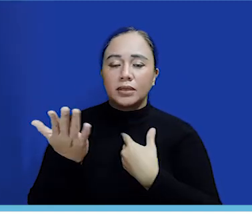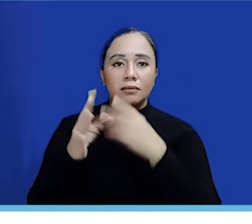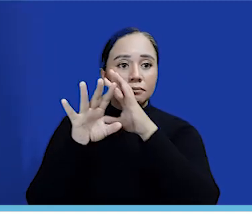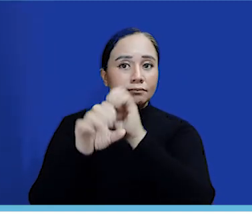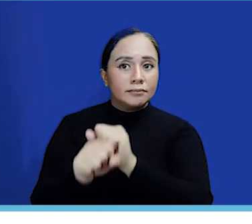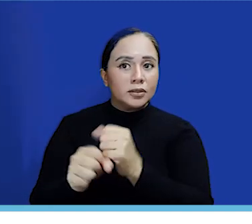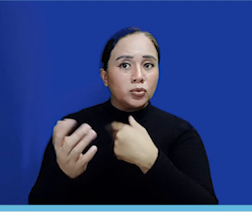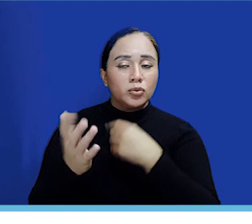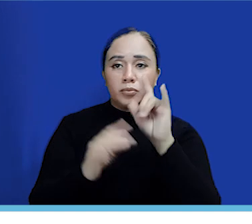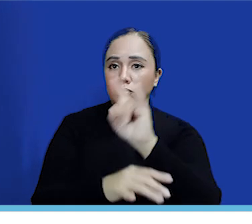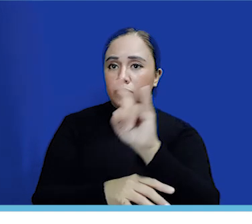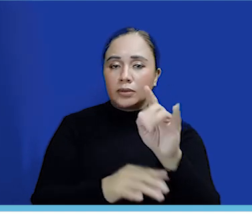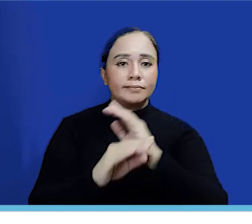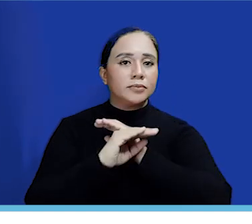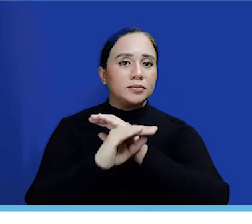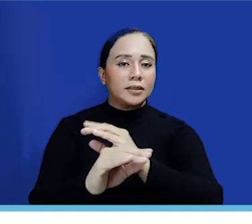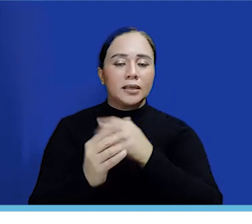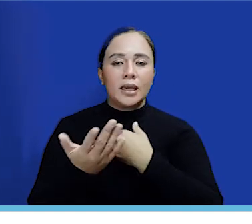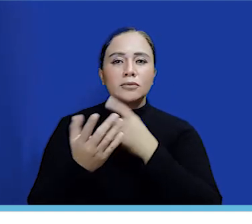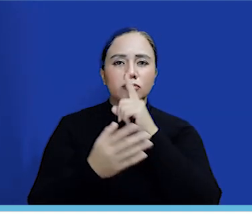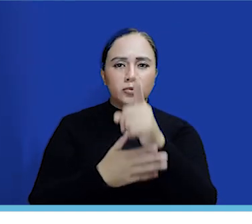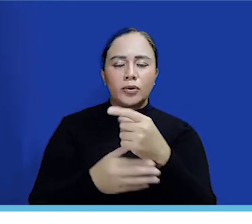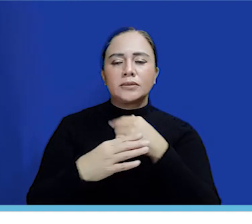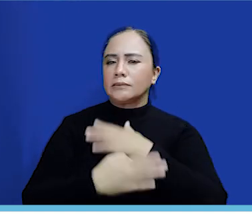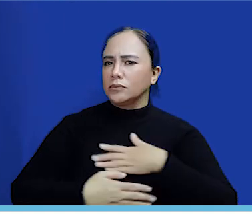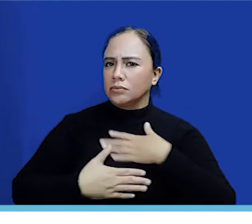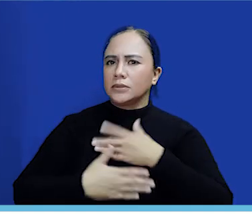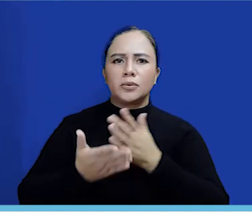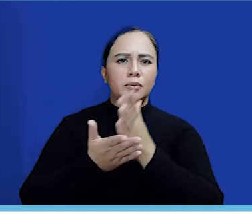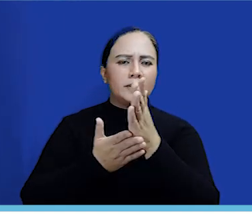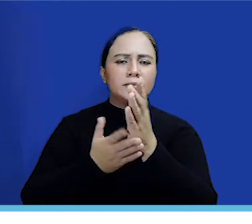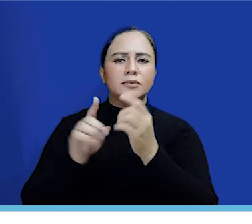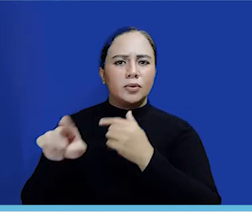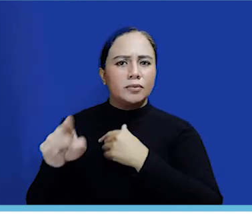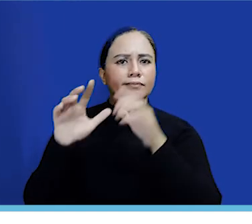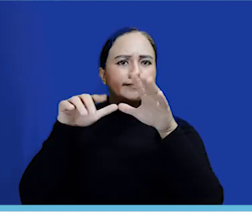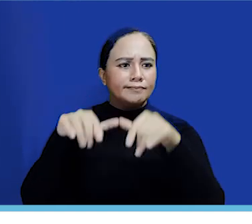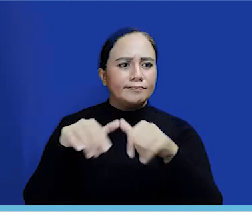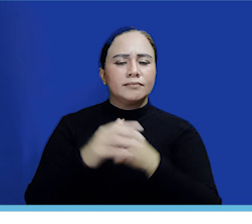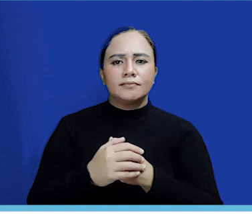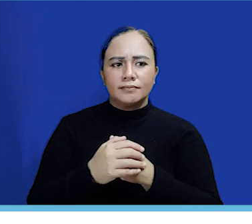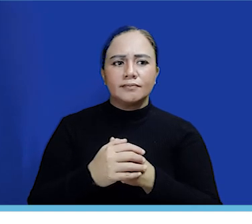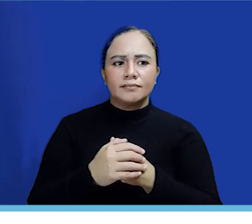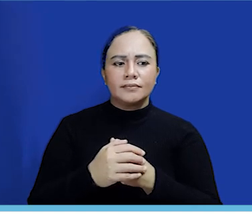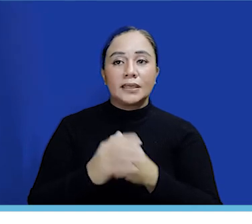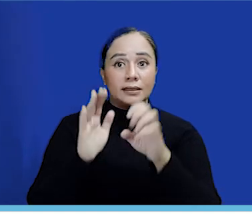and practices to promote, protect, and ensure the enjoyment of rights of persons with